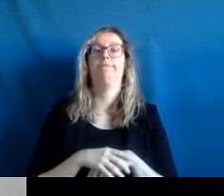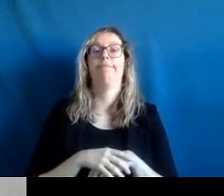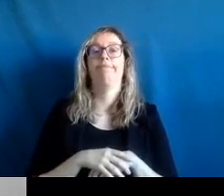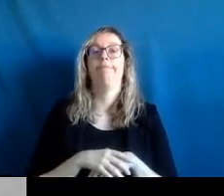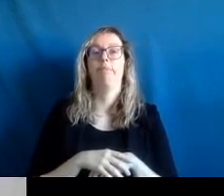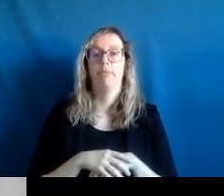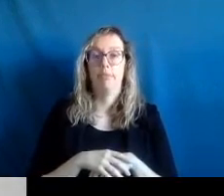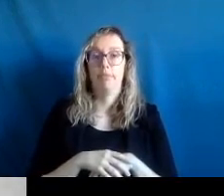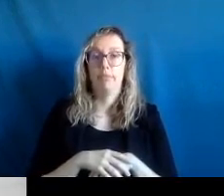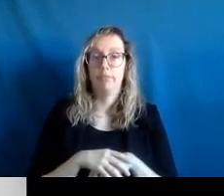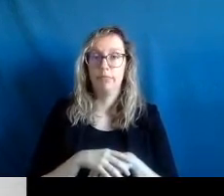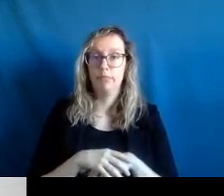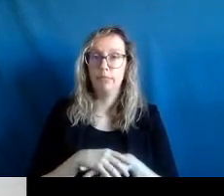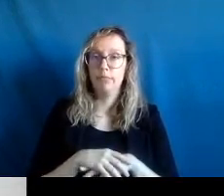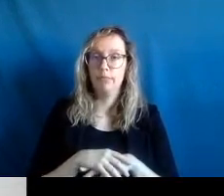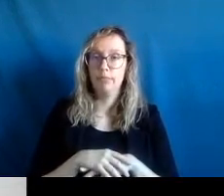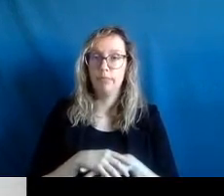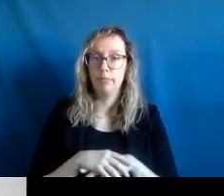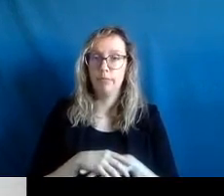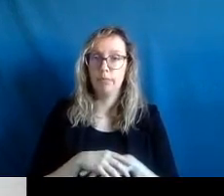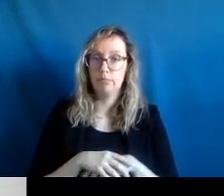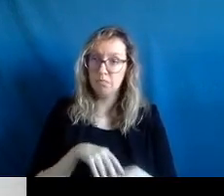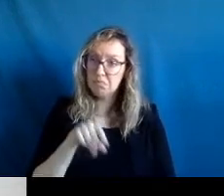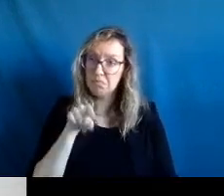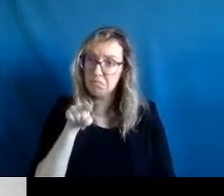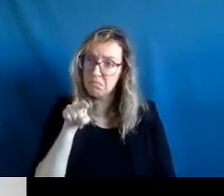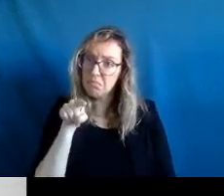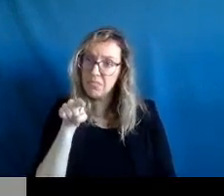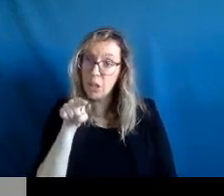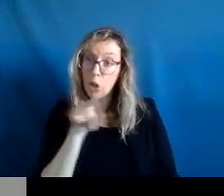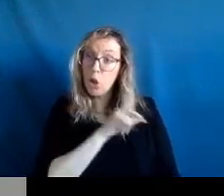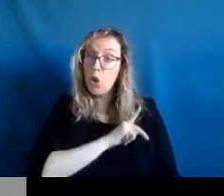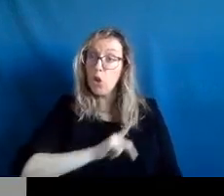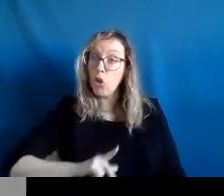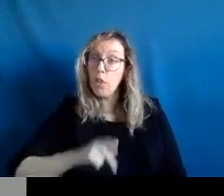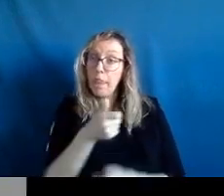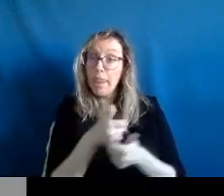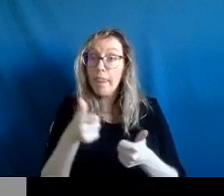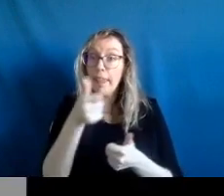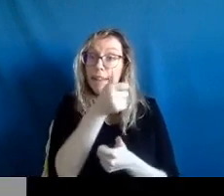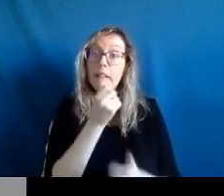asked, "Are you the king of the Jews?"